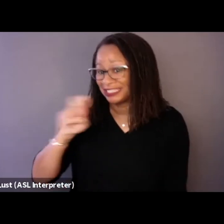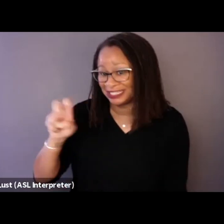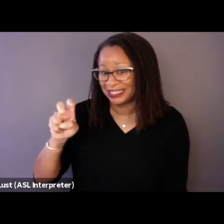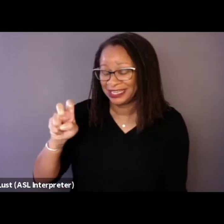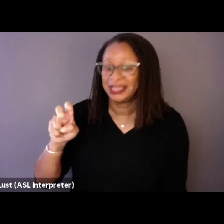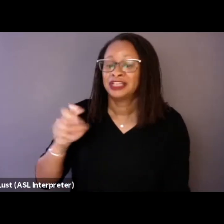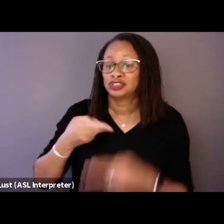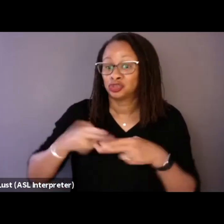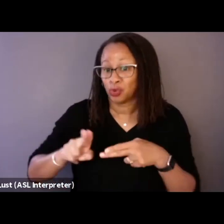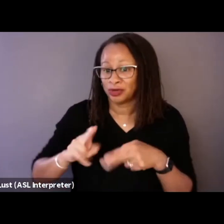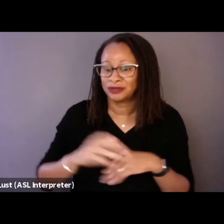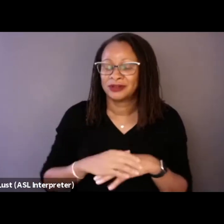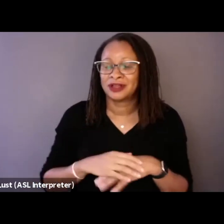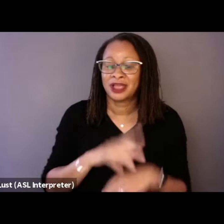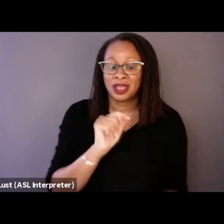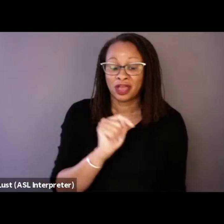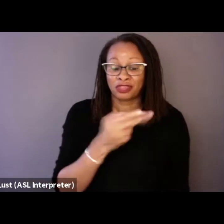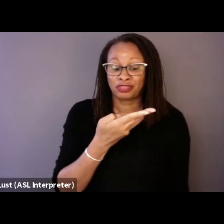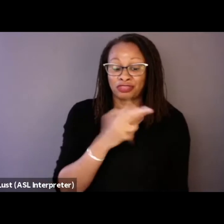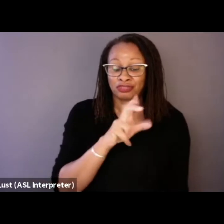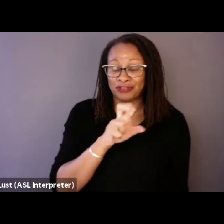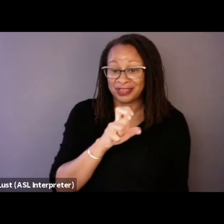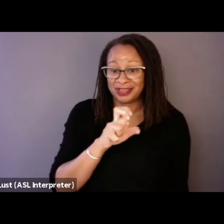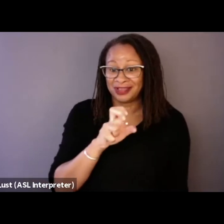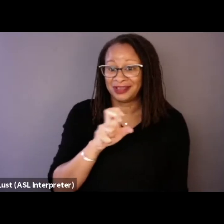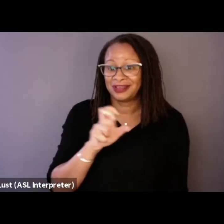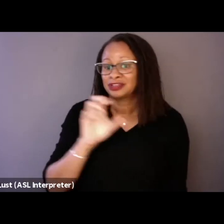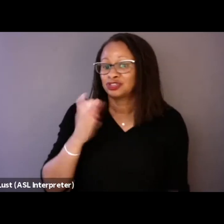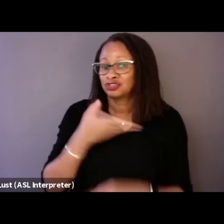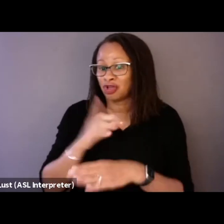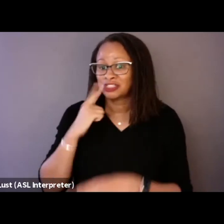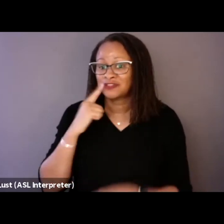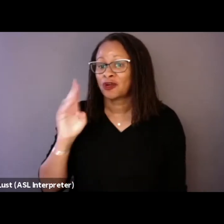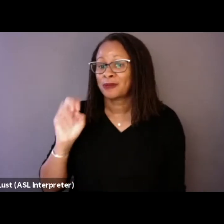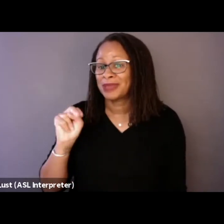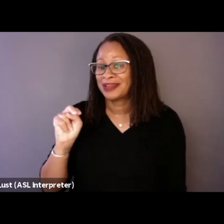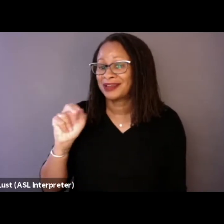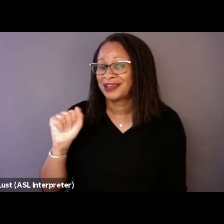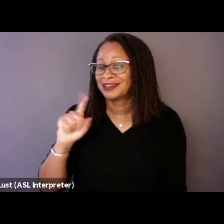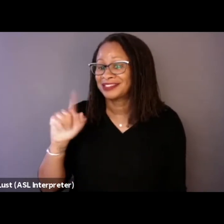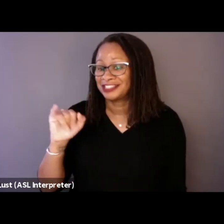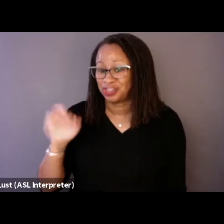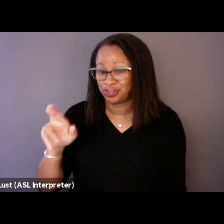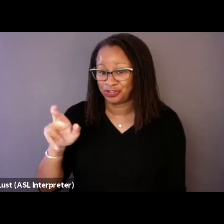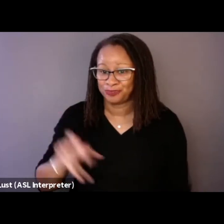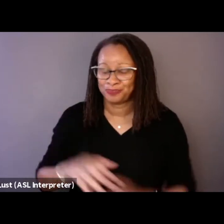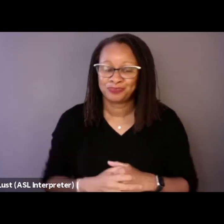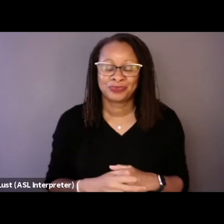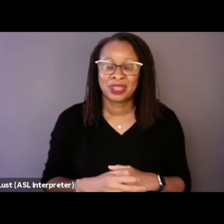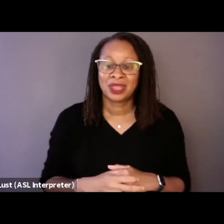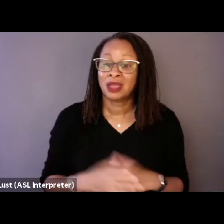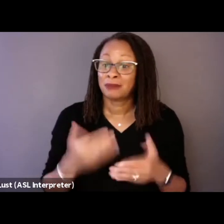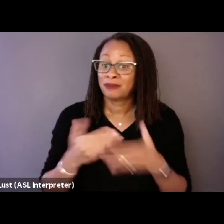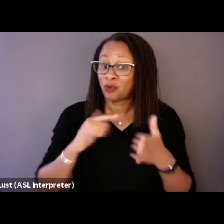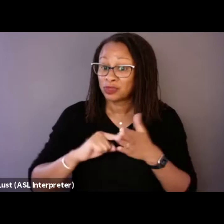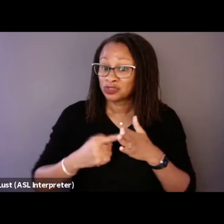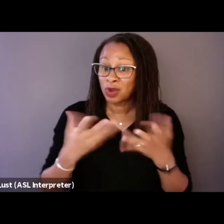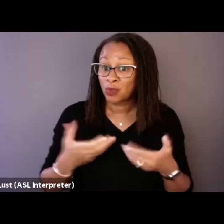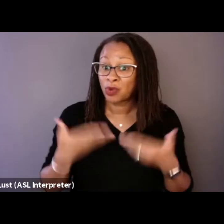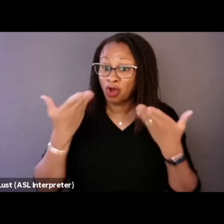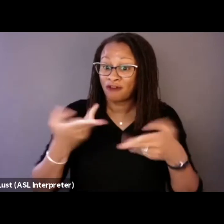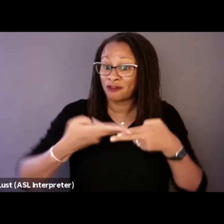short, 3 Songs for Benazir. But before we get started, I would like to offer a brief